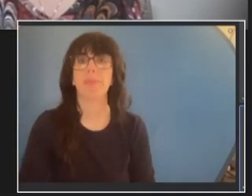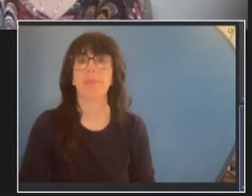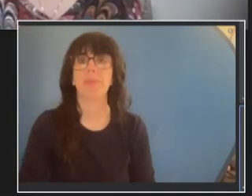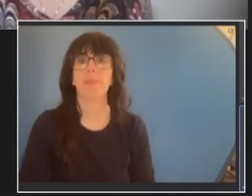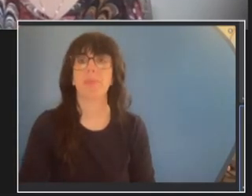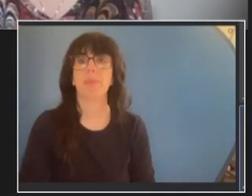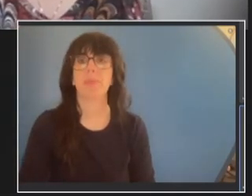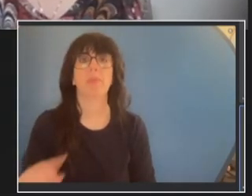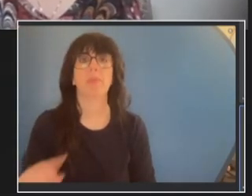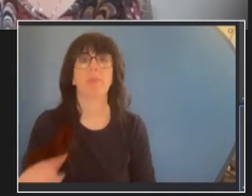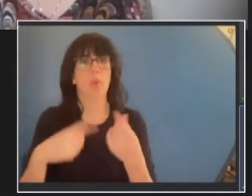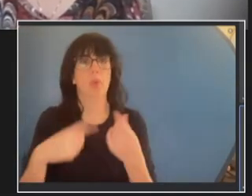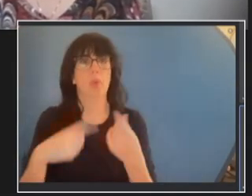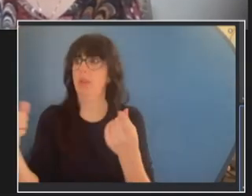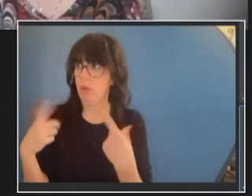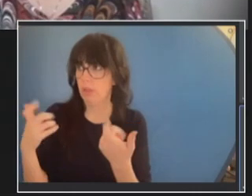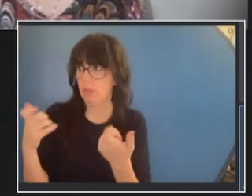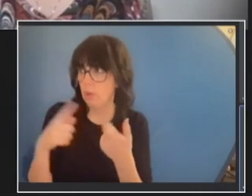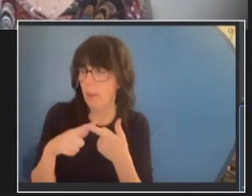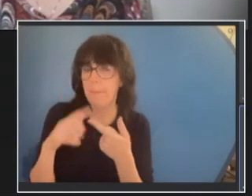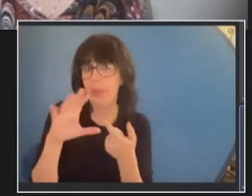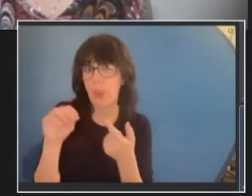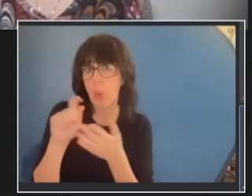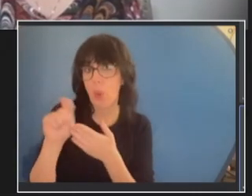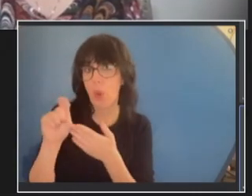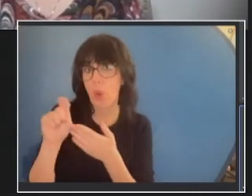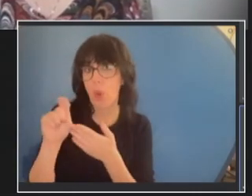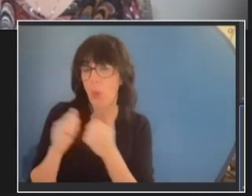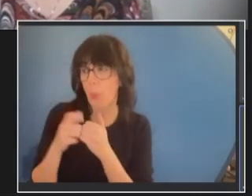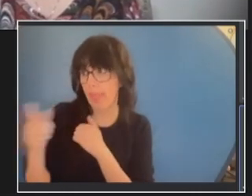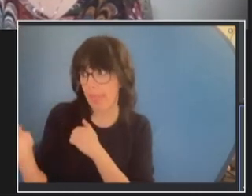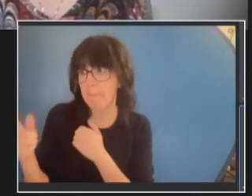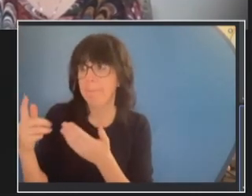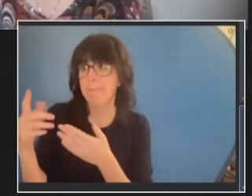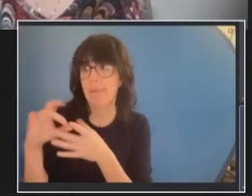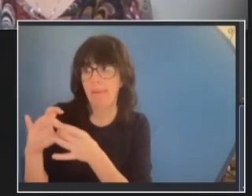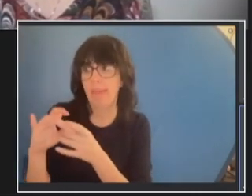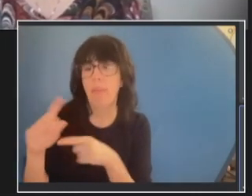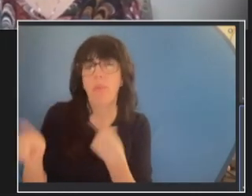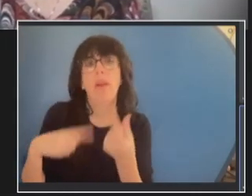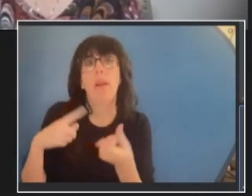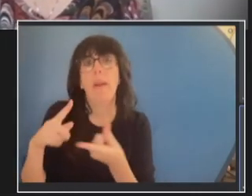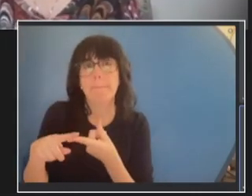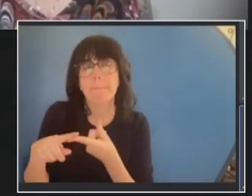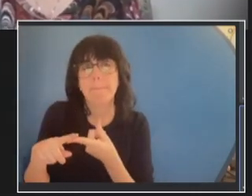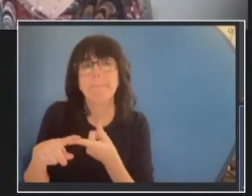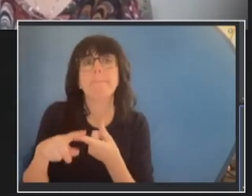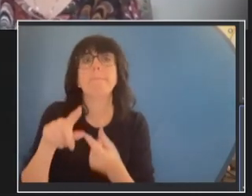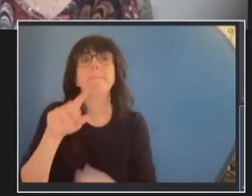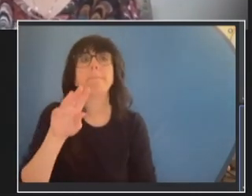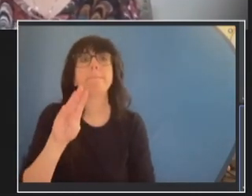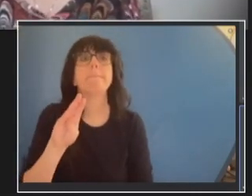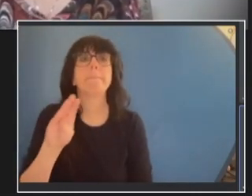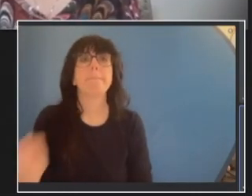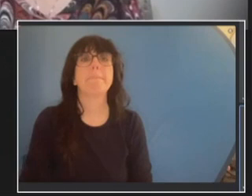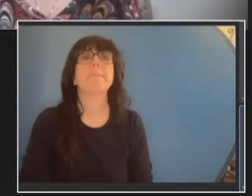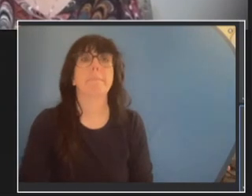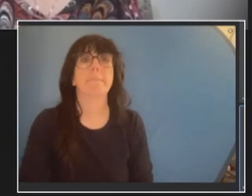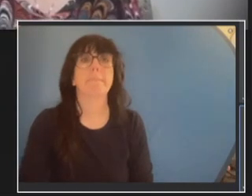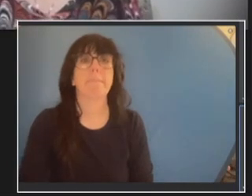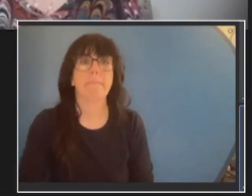I was interested in co-authoring a book, collaborating on a book about Bayard Rustin, I said